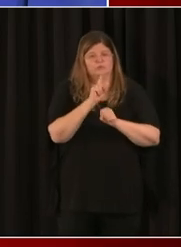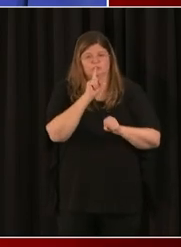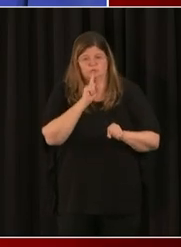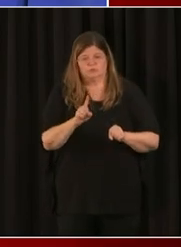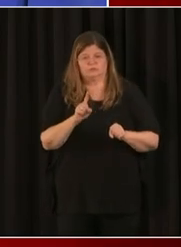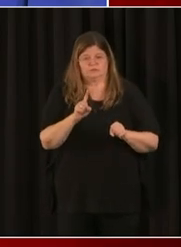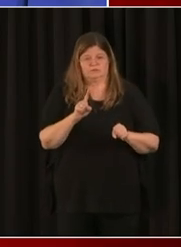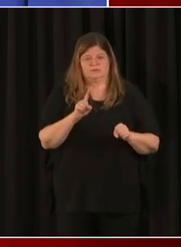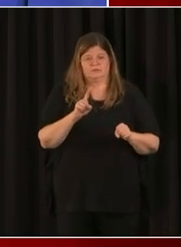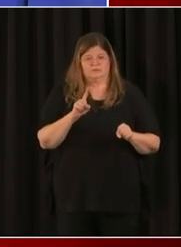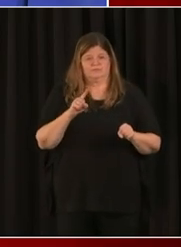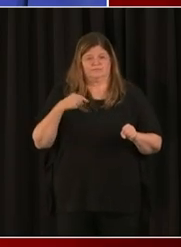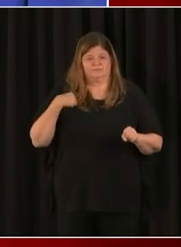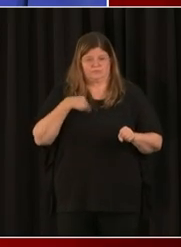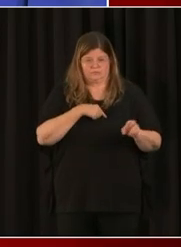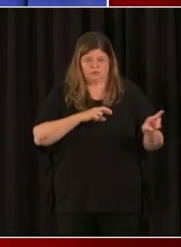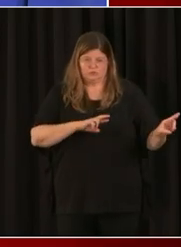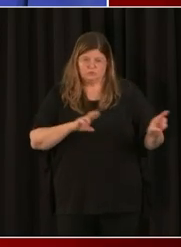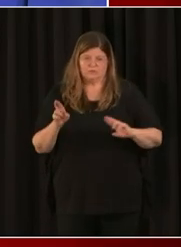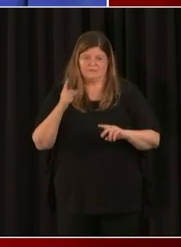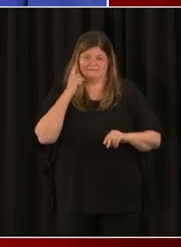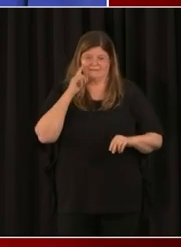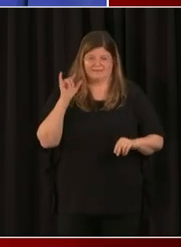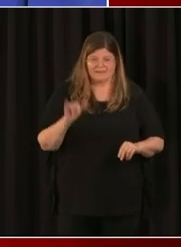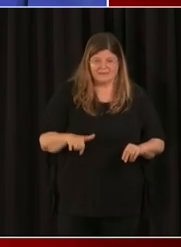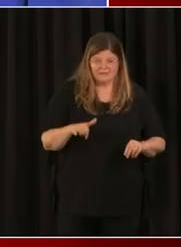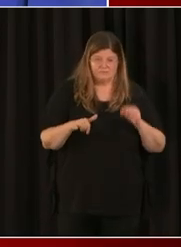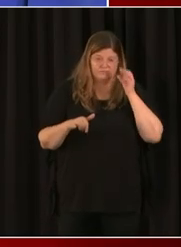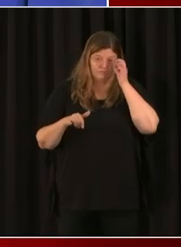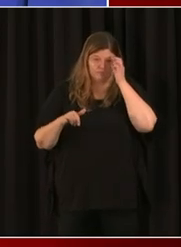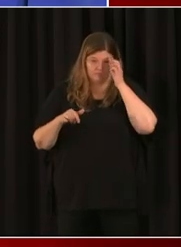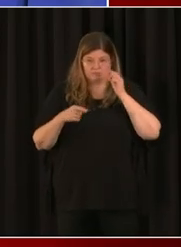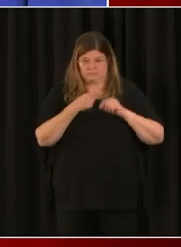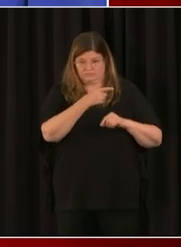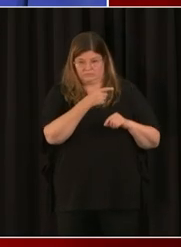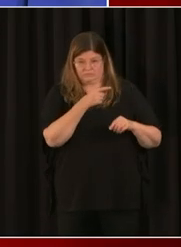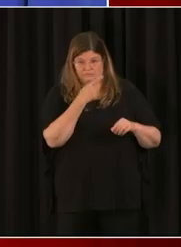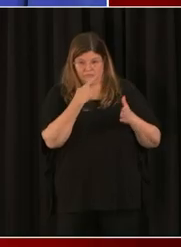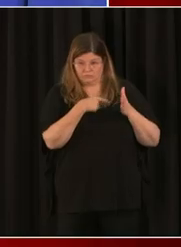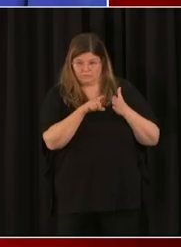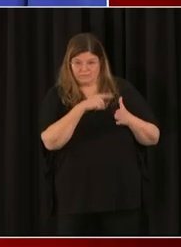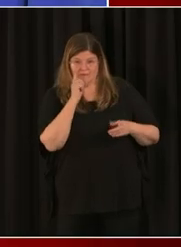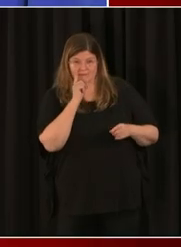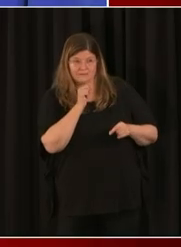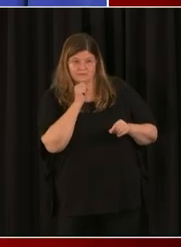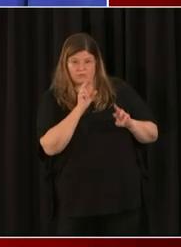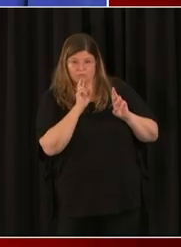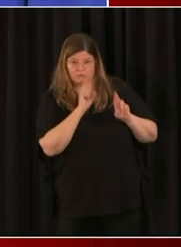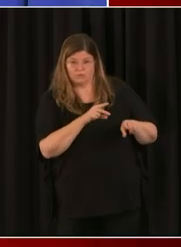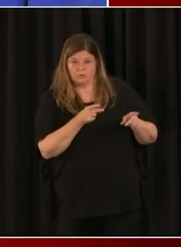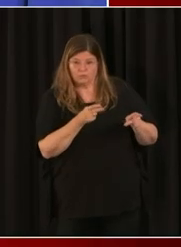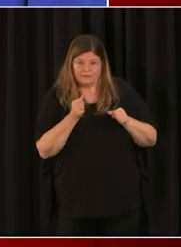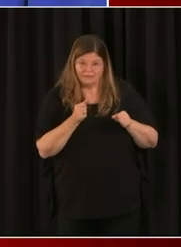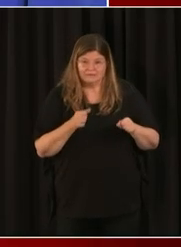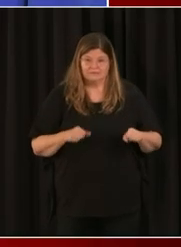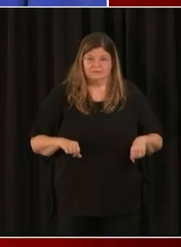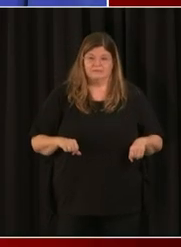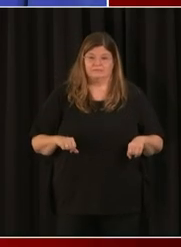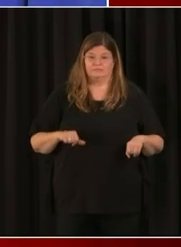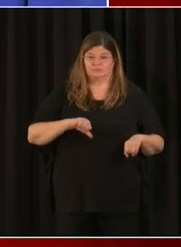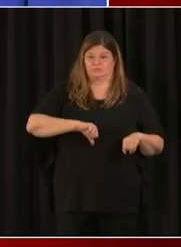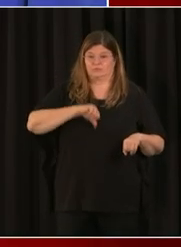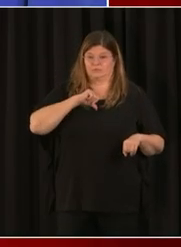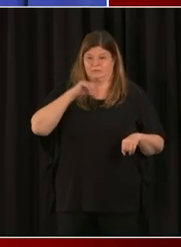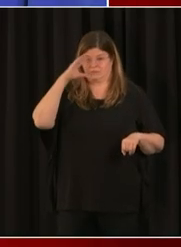that we're in a posture certainly prepared to do that if need be. You were criticized for not responding more quickly to the Proud